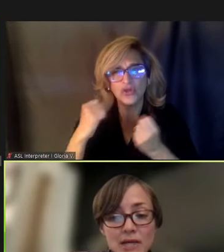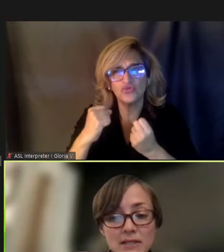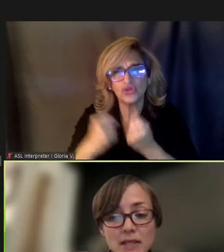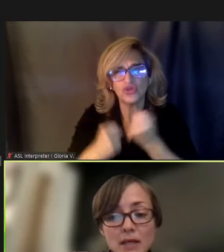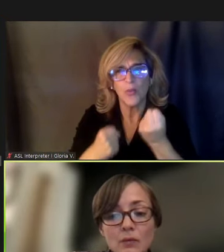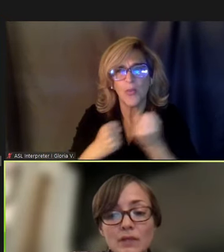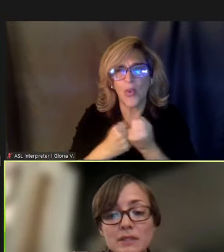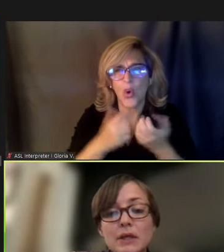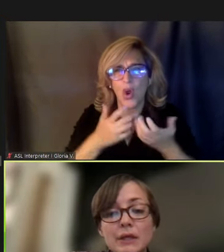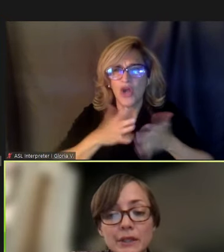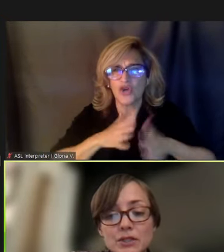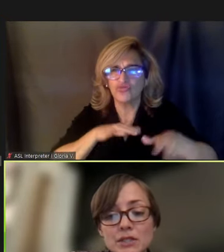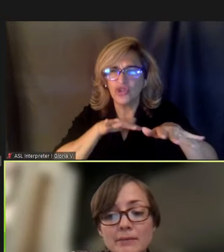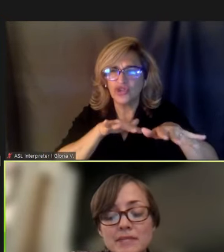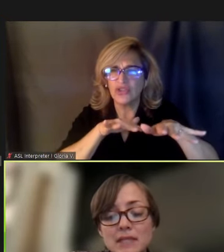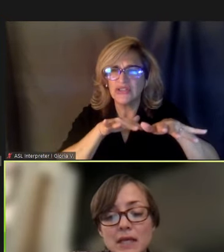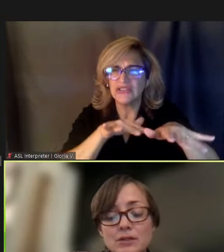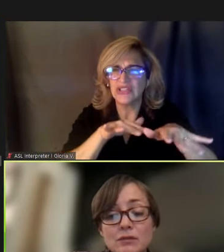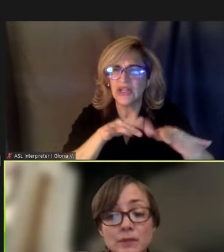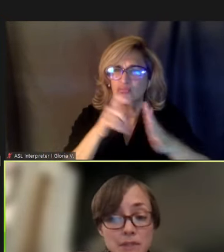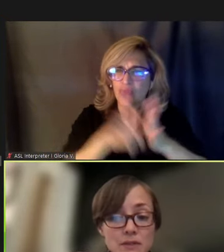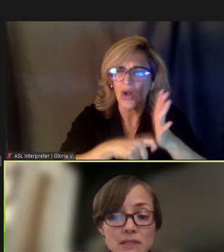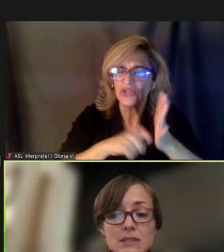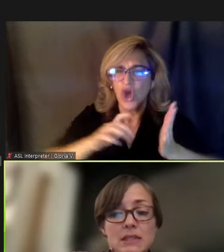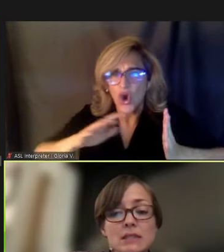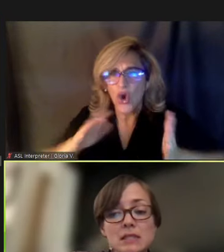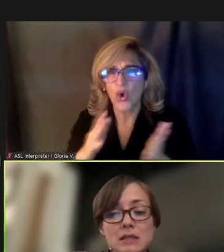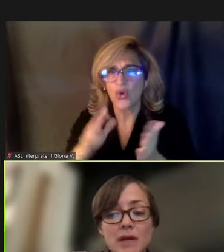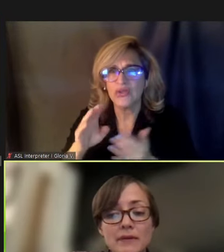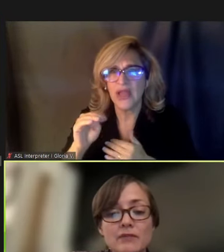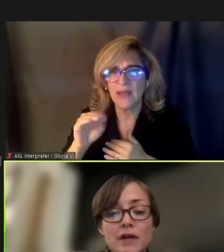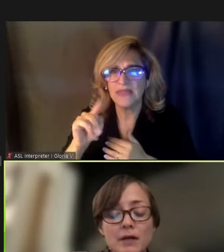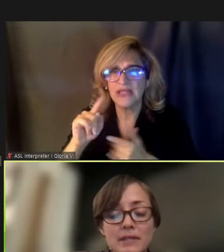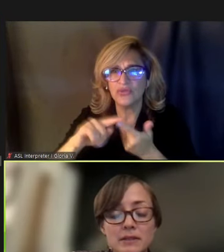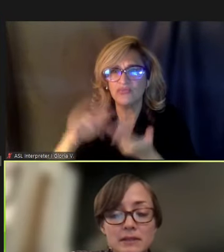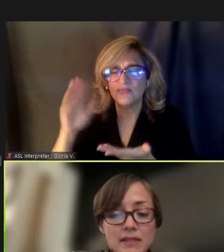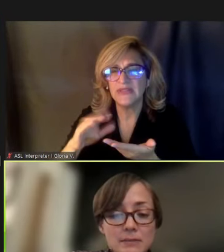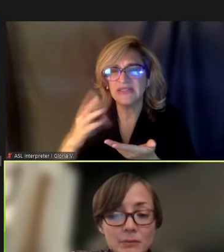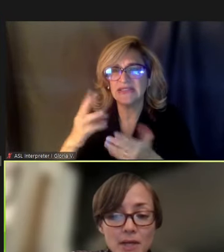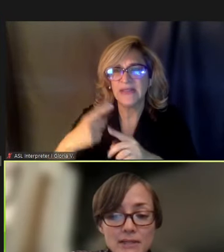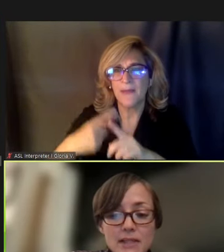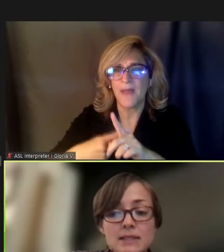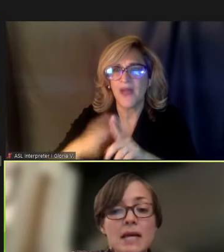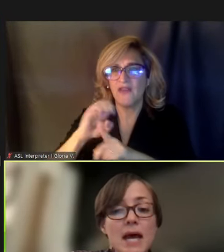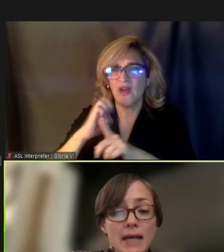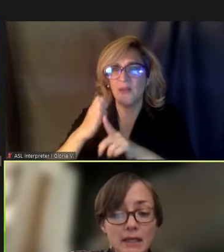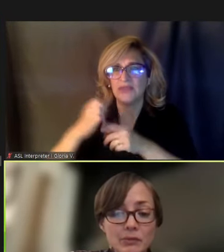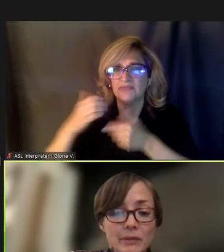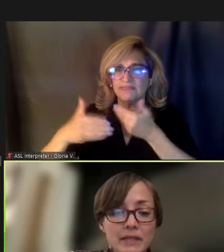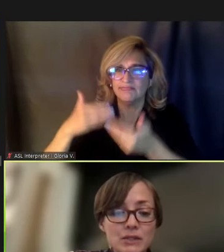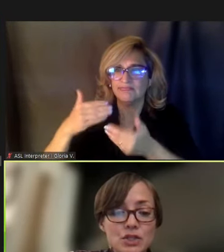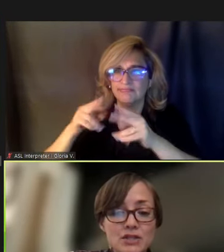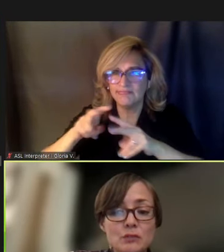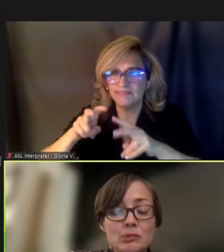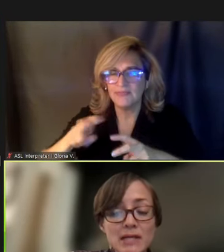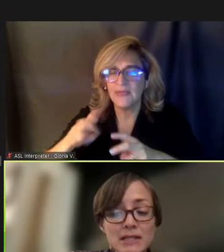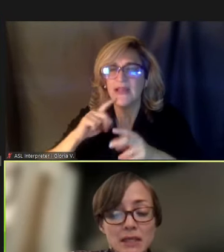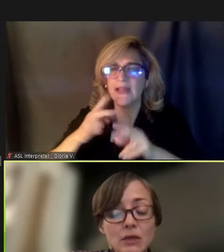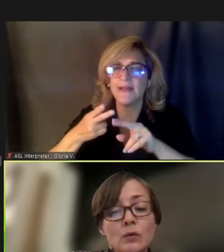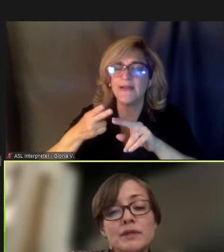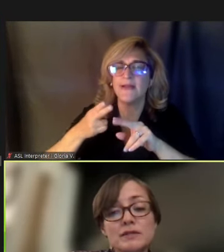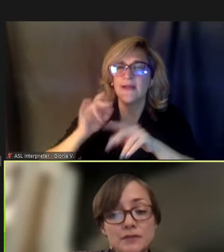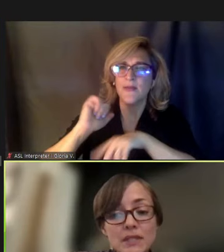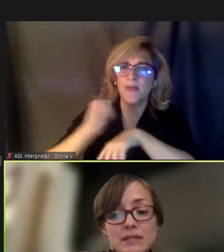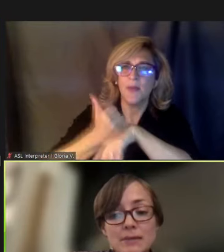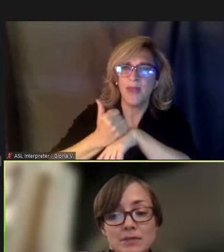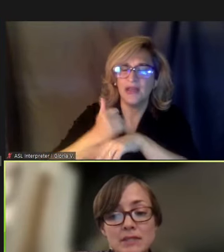congestion pricing and want to urge the MTA to reduce the 16-month environmental assessment process and implement congestion pricing